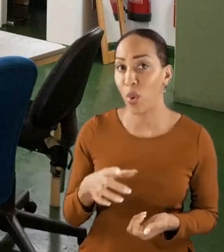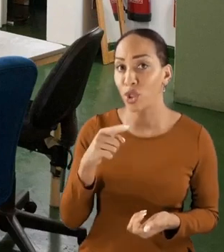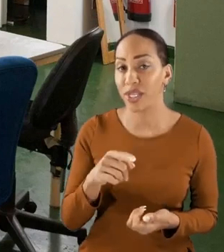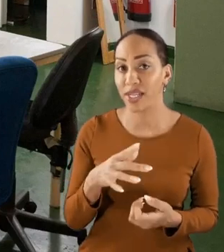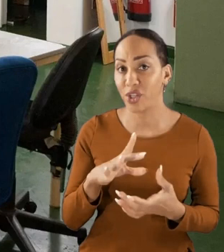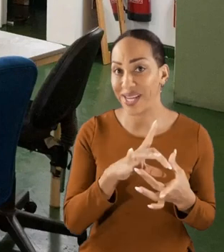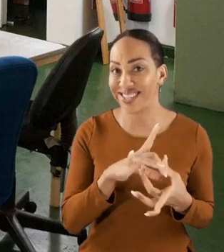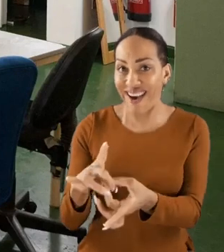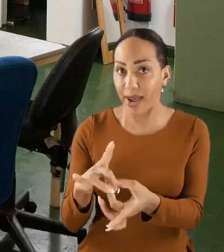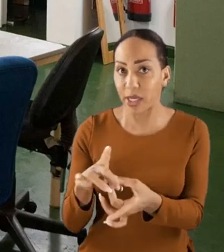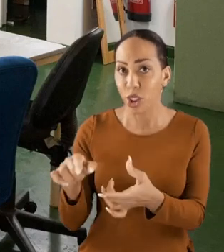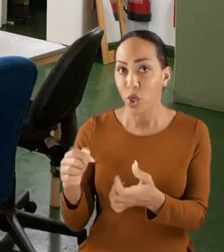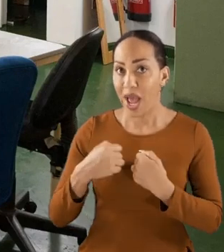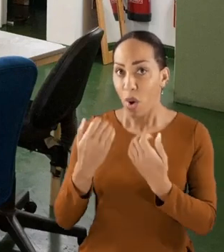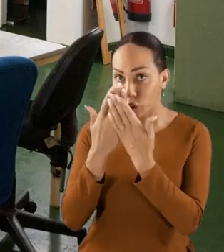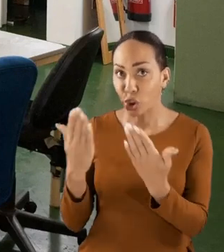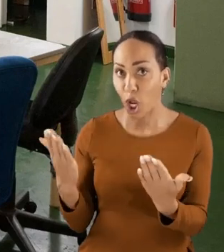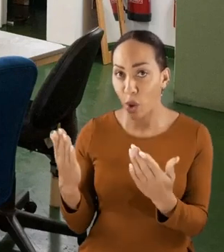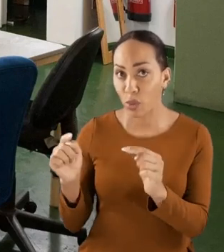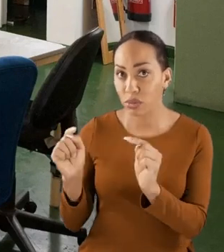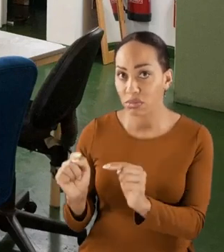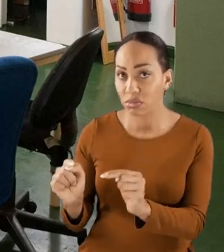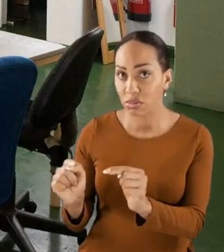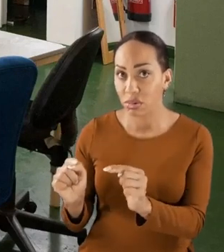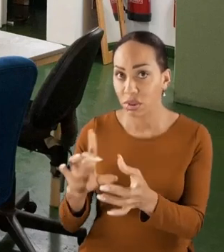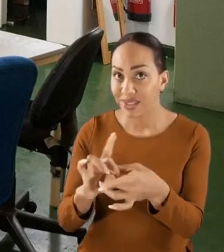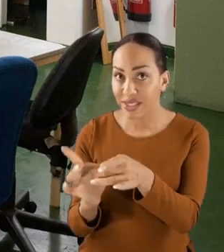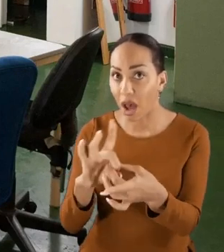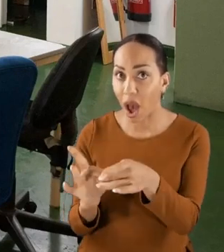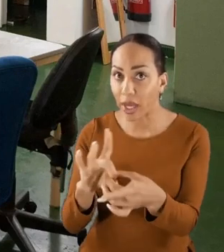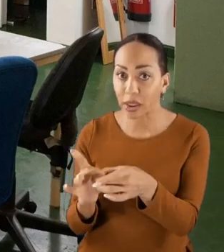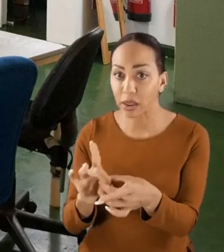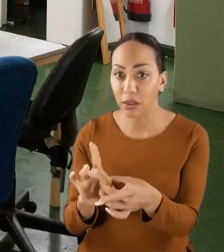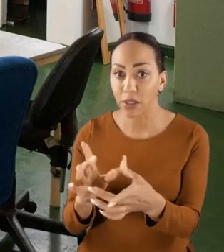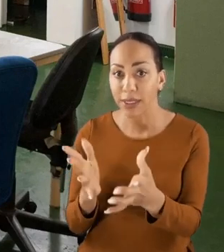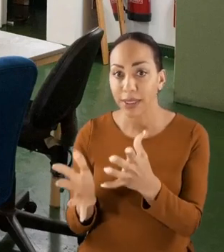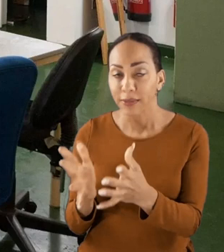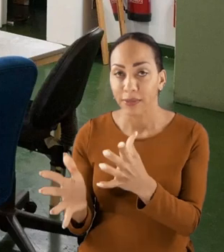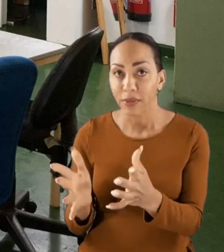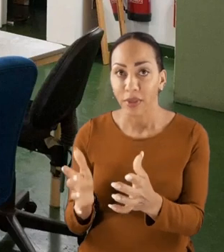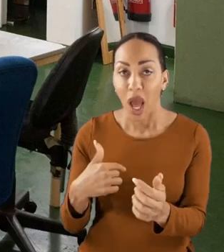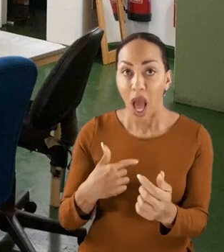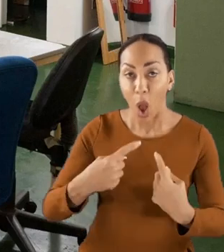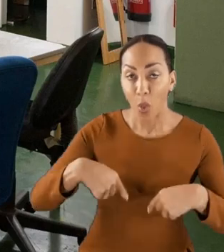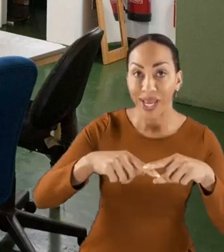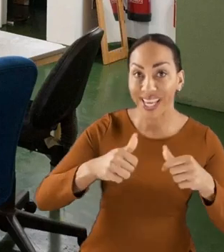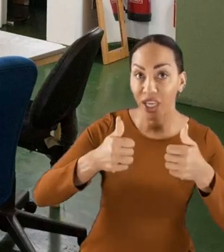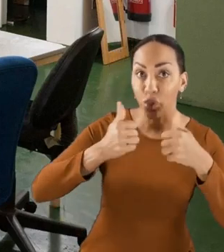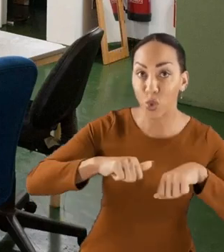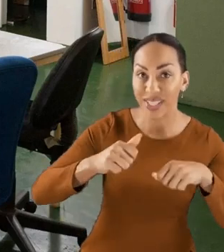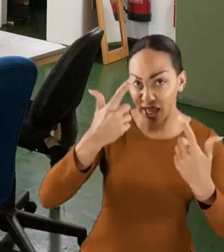booked with this partner at this time in which we're doing this, versus how much we want it to be tied to, we are using the residency